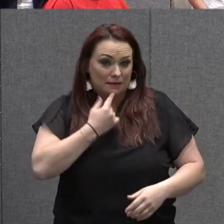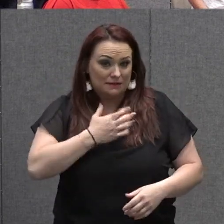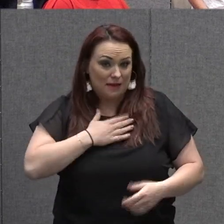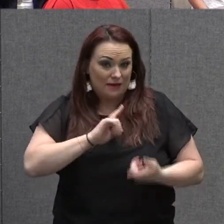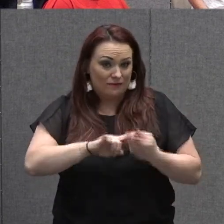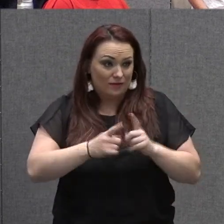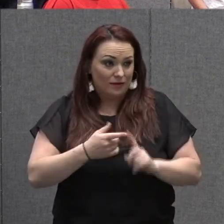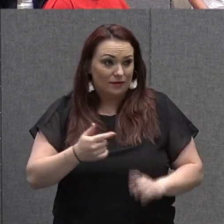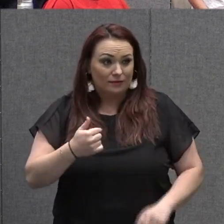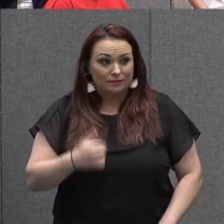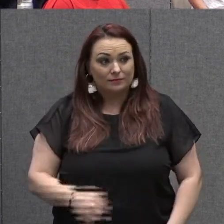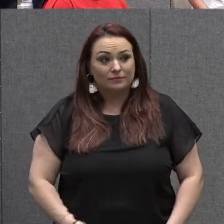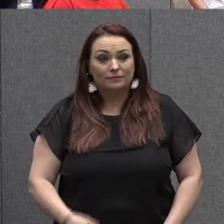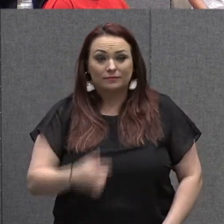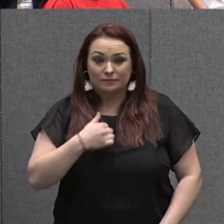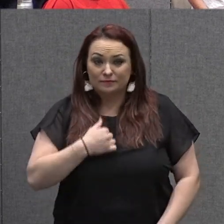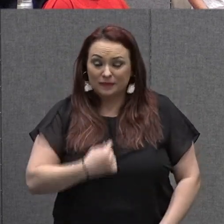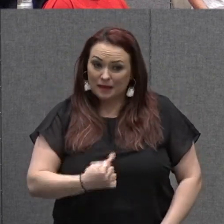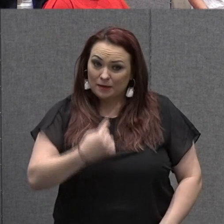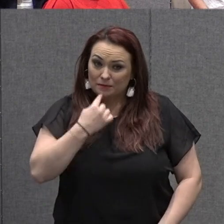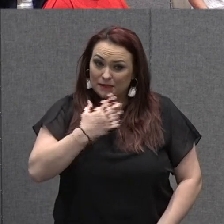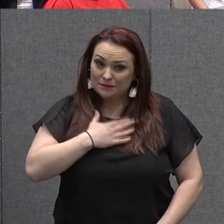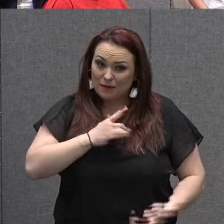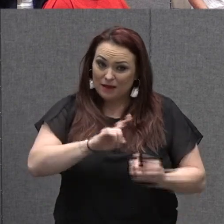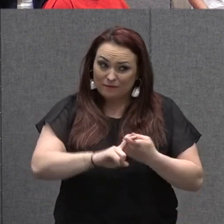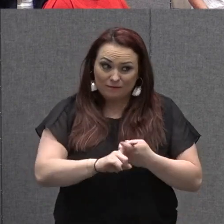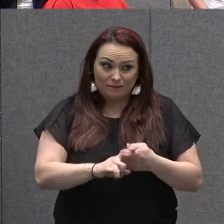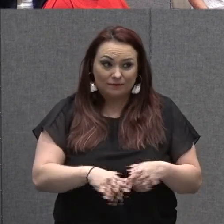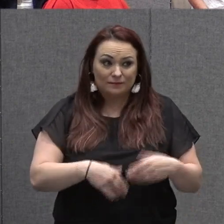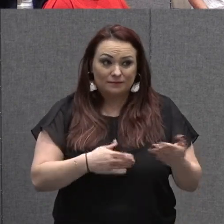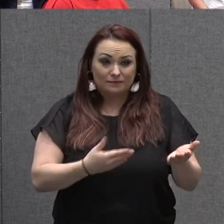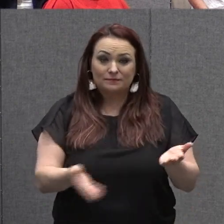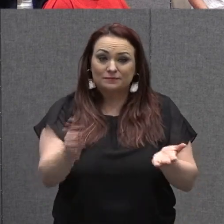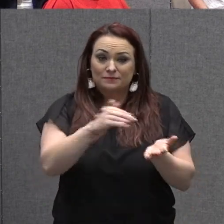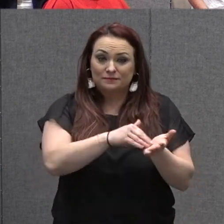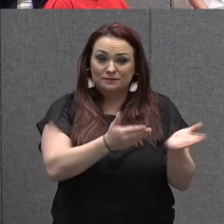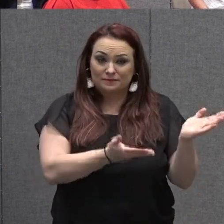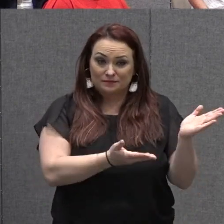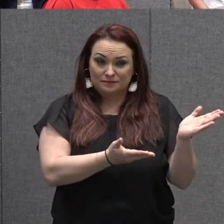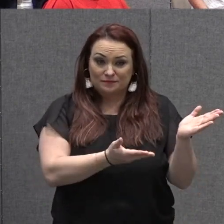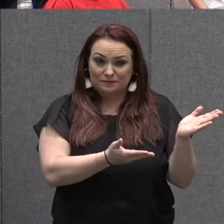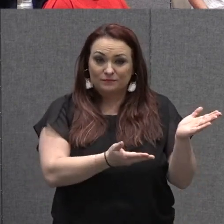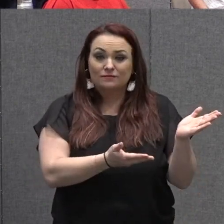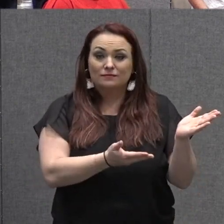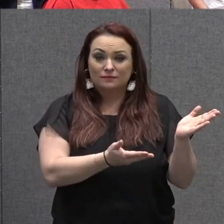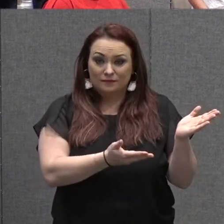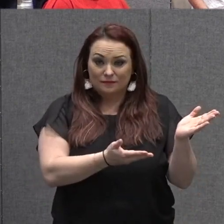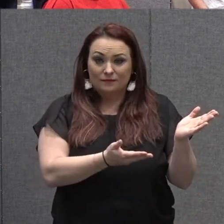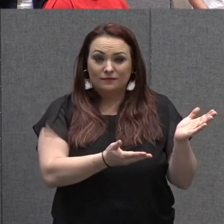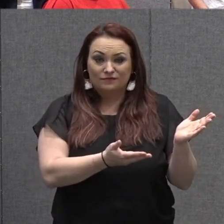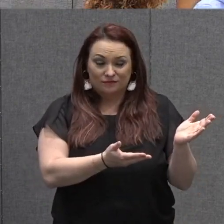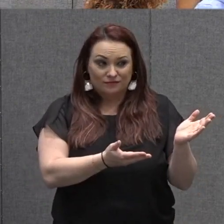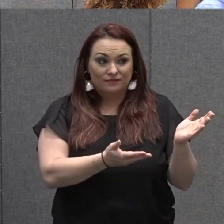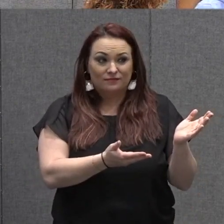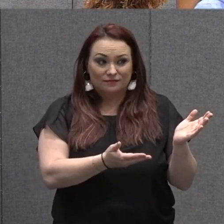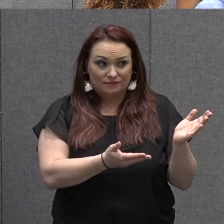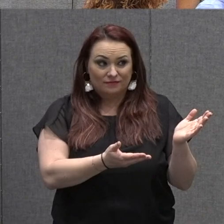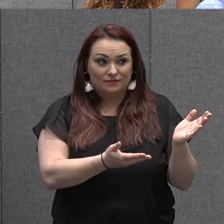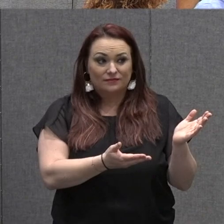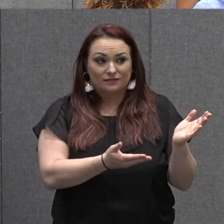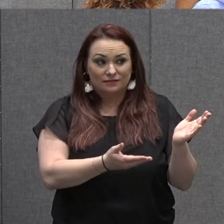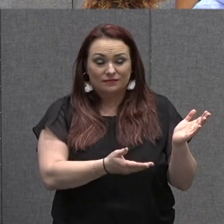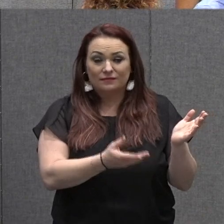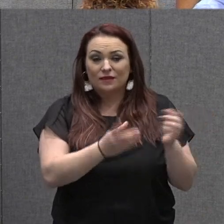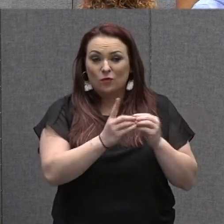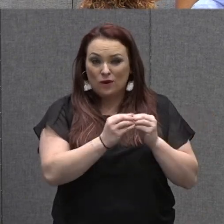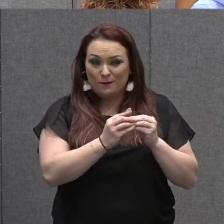go. I miss my friends. Very good. I miss my friends. Mm-hmm. I miss my friends.